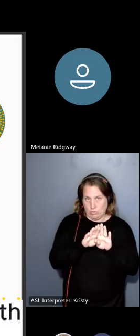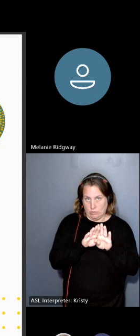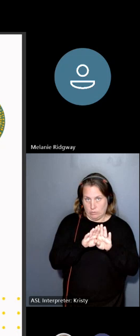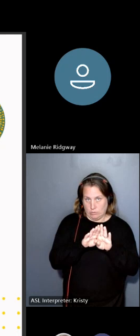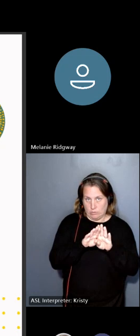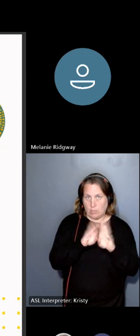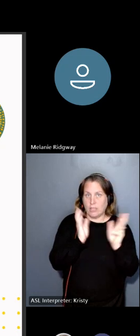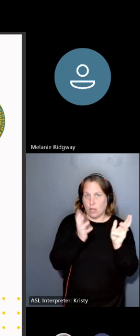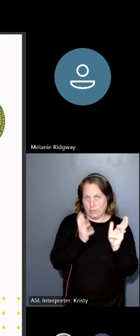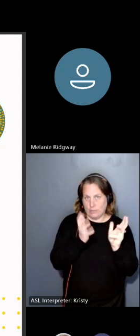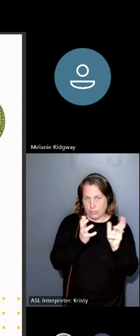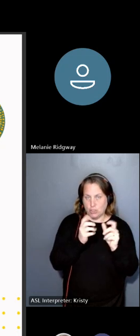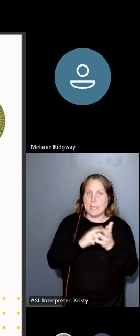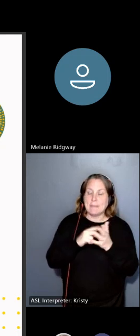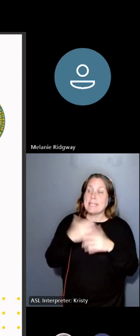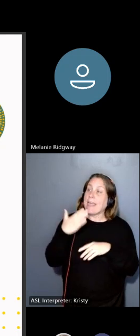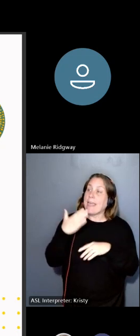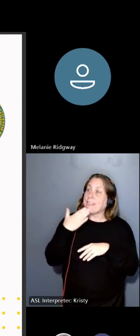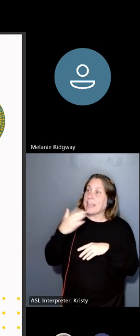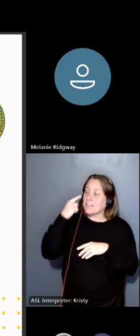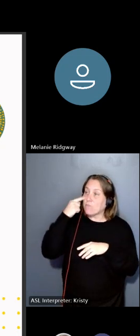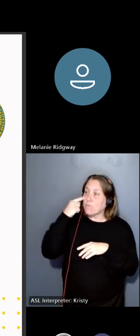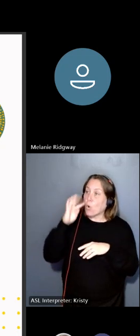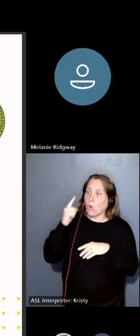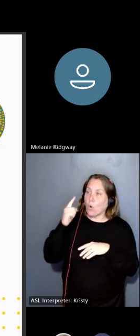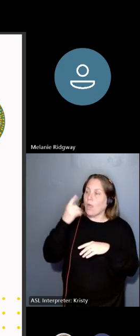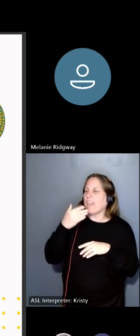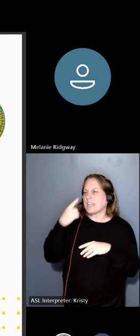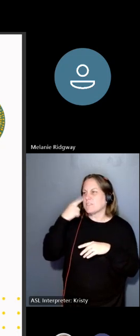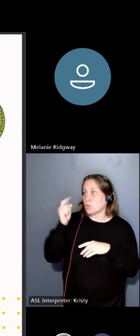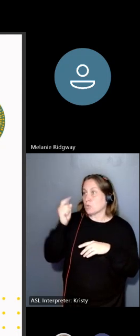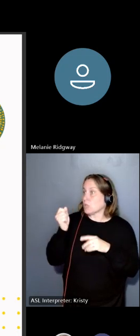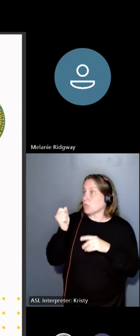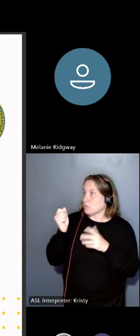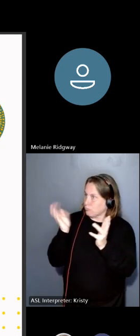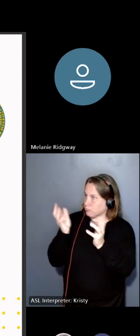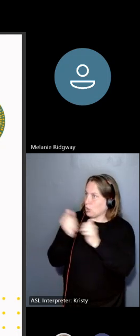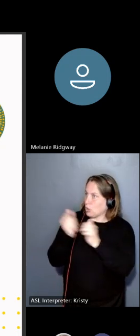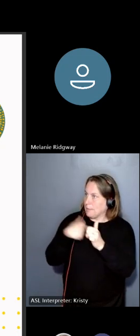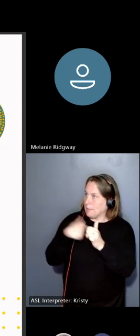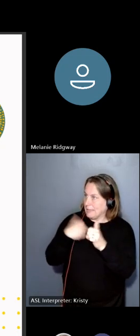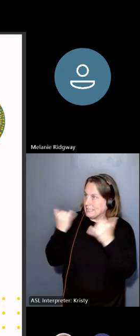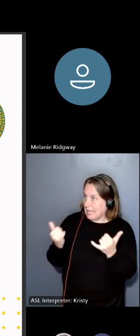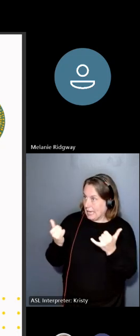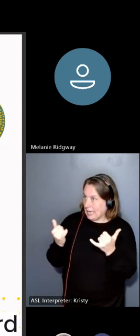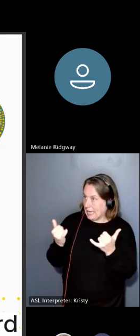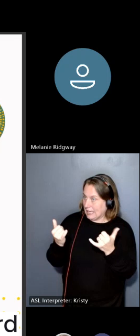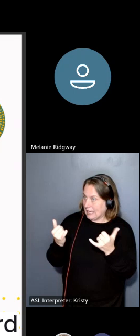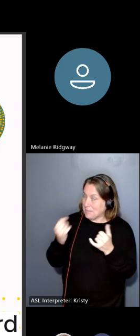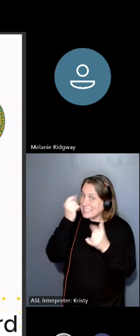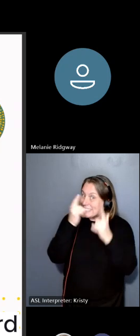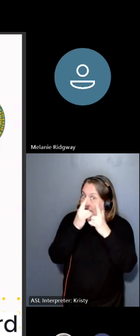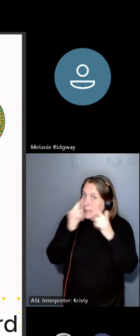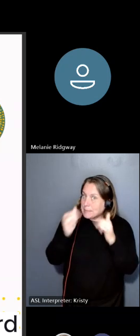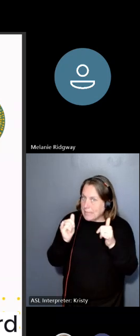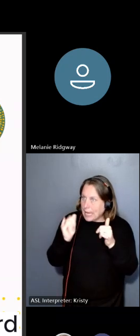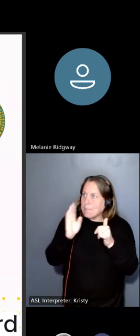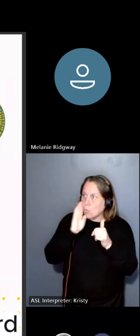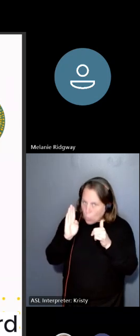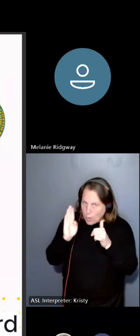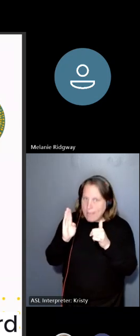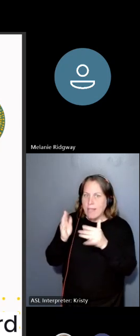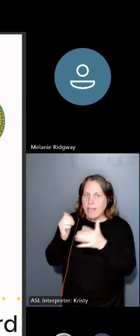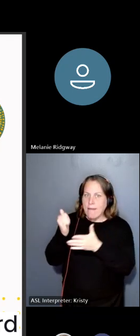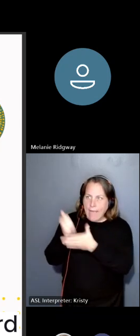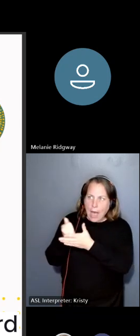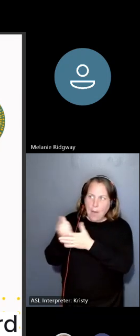me, but it also builds a bridge. You could say something like, I'm wondering